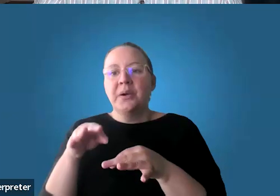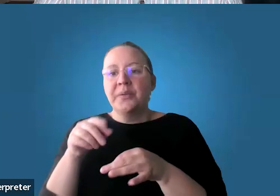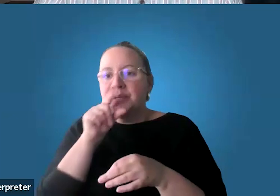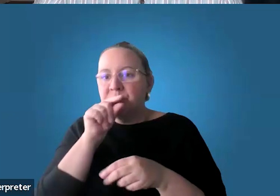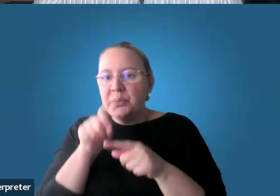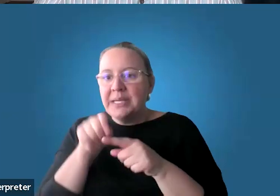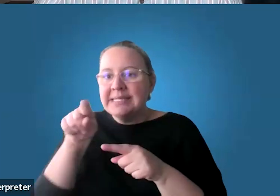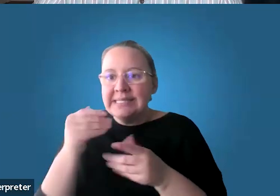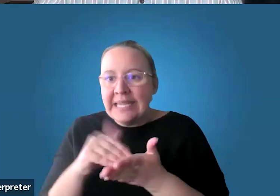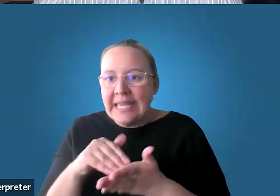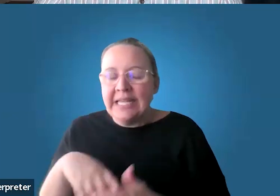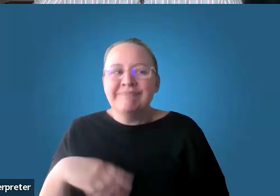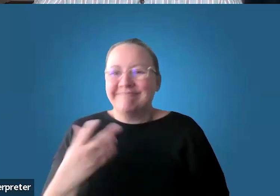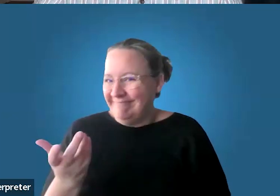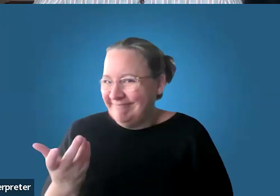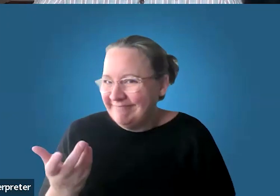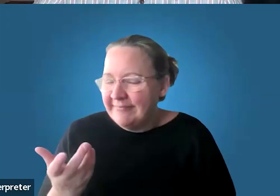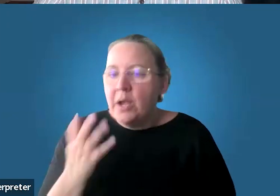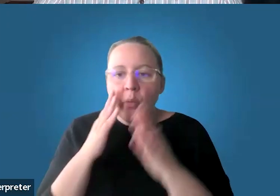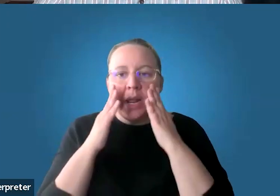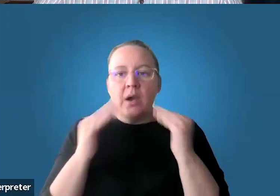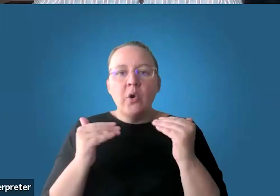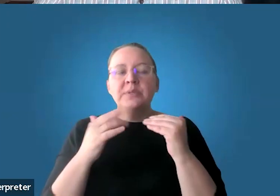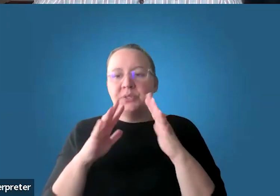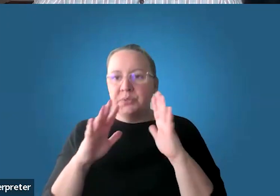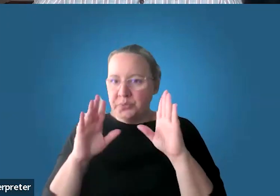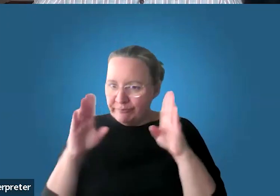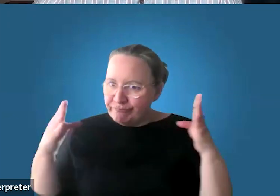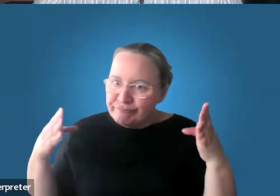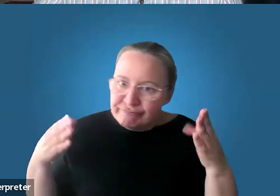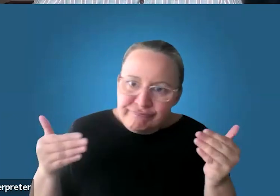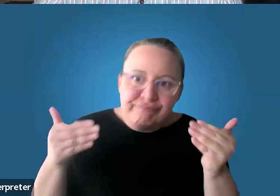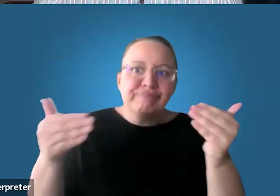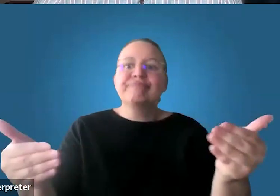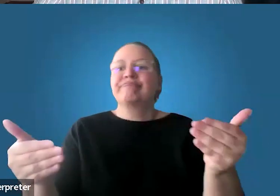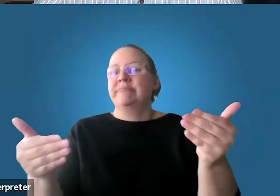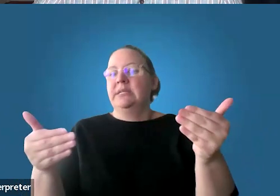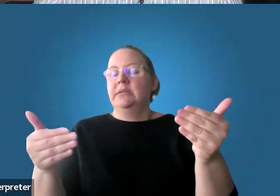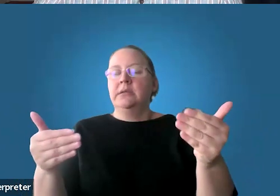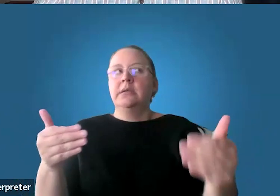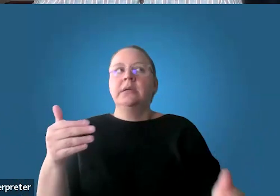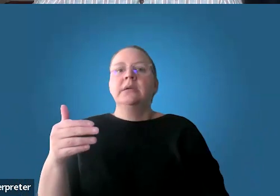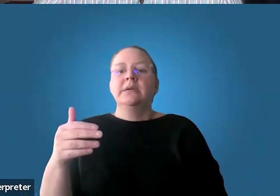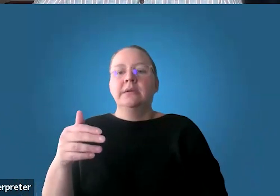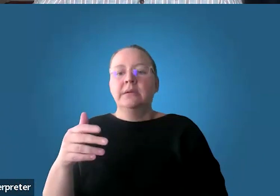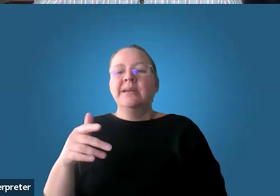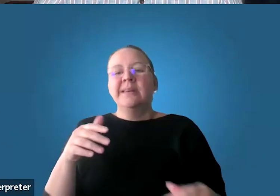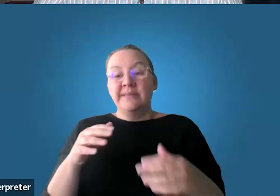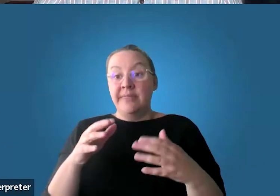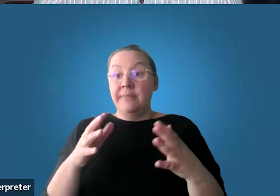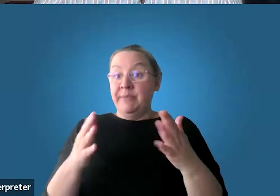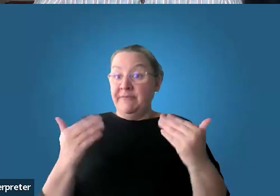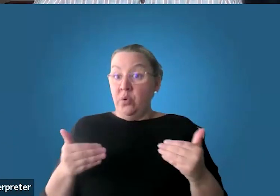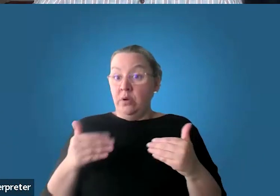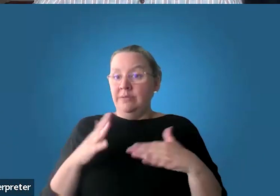nature. What I hope we start to move toward is like really not like to me that's like kind of like surface level